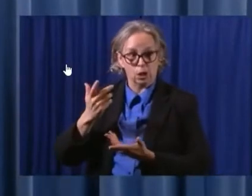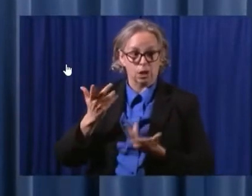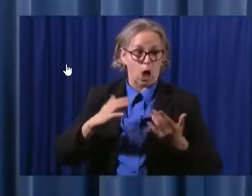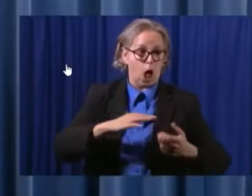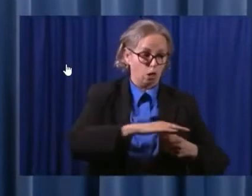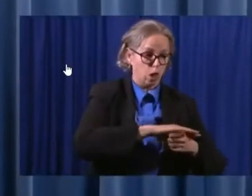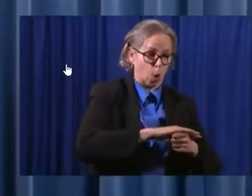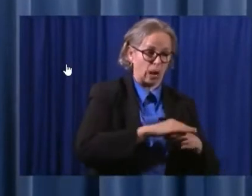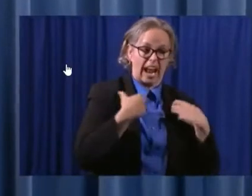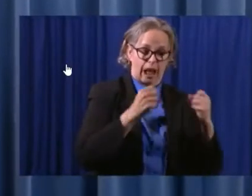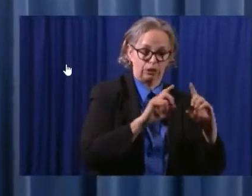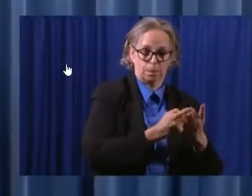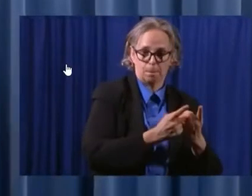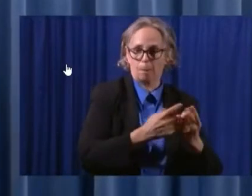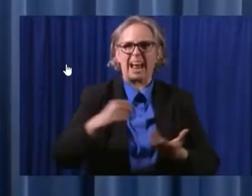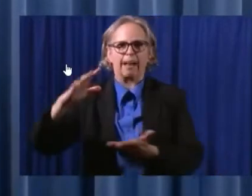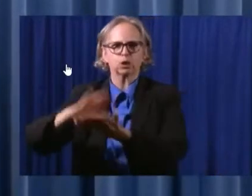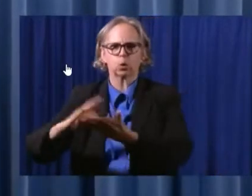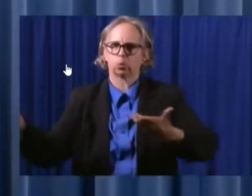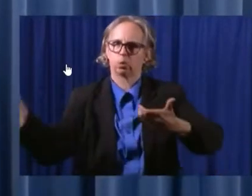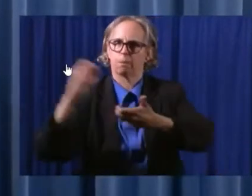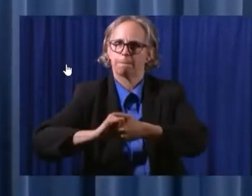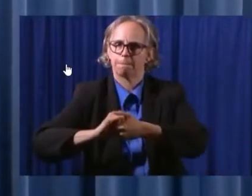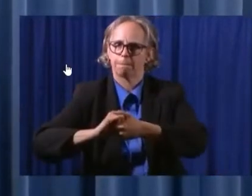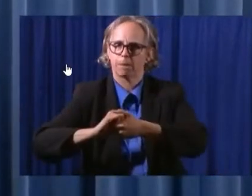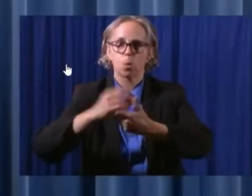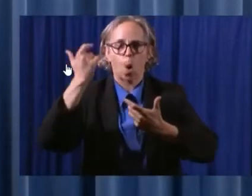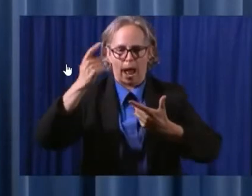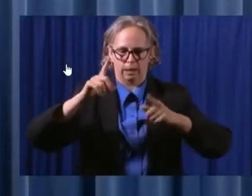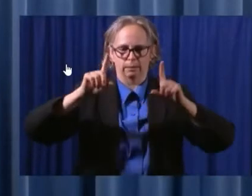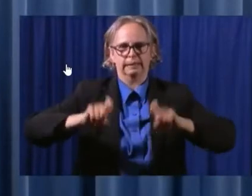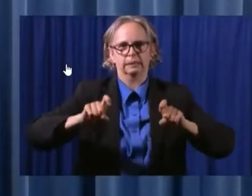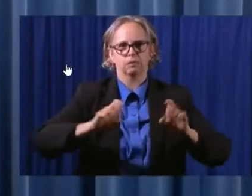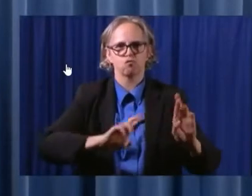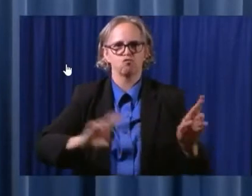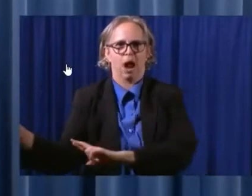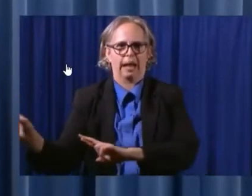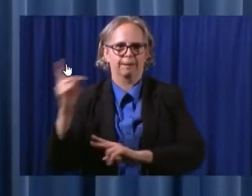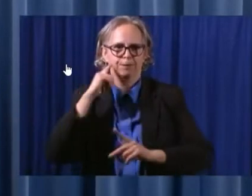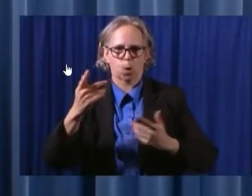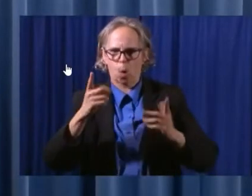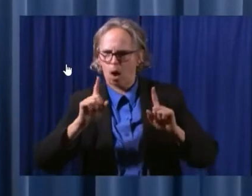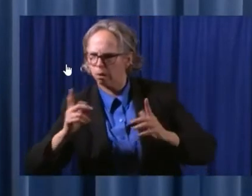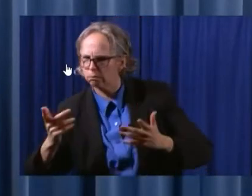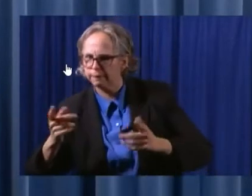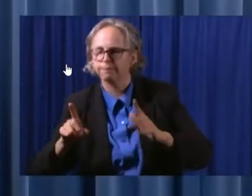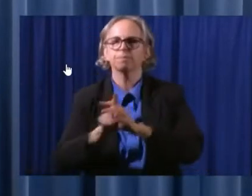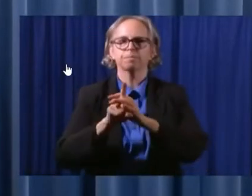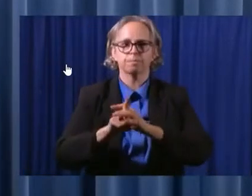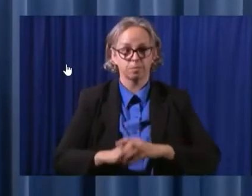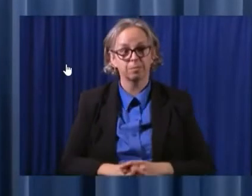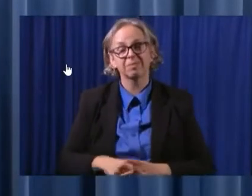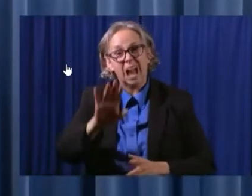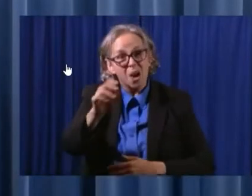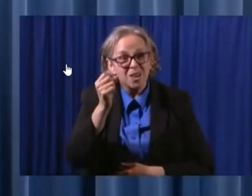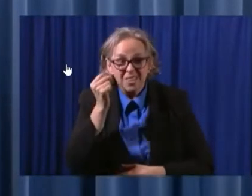testing strategy. Let me just say that I've been very pleased as we've talked to health